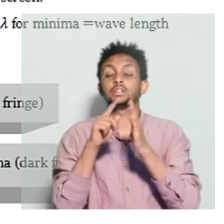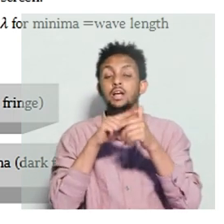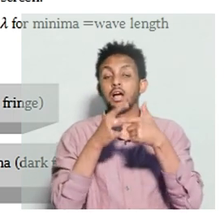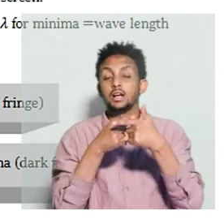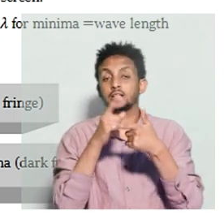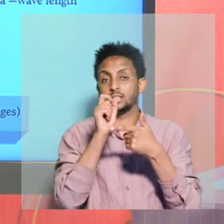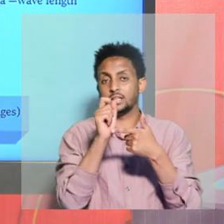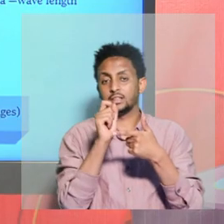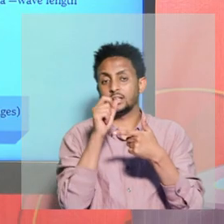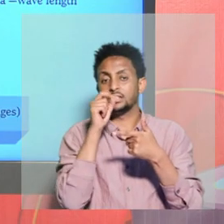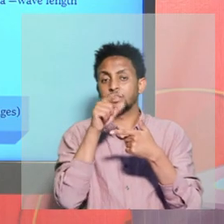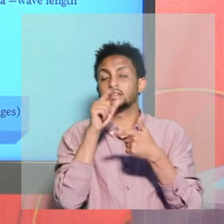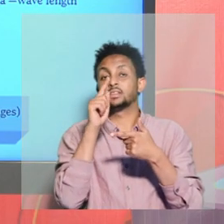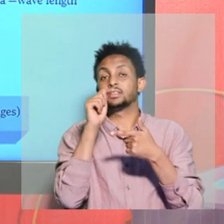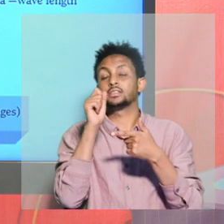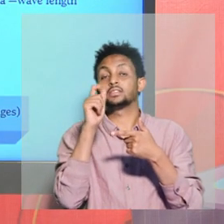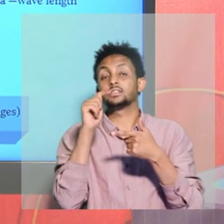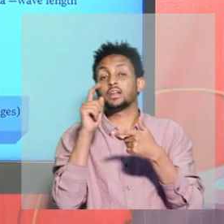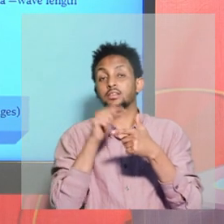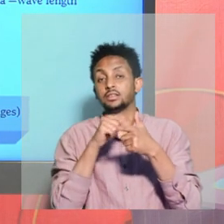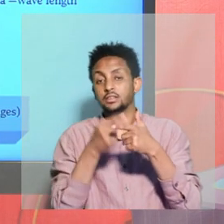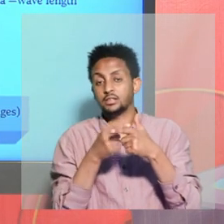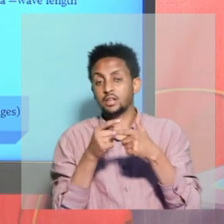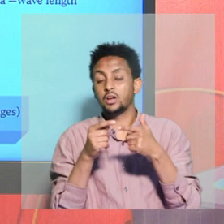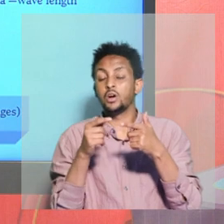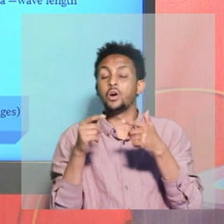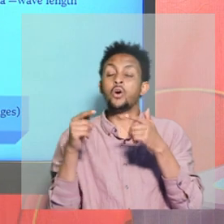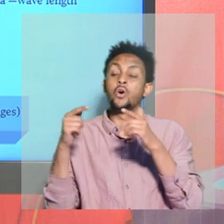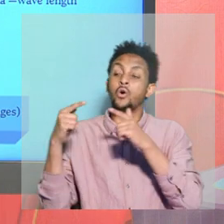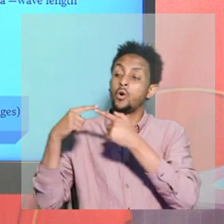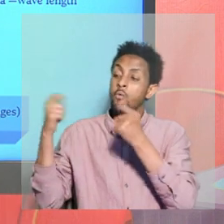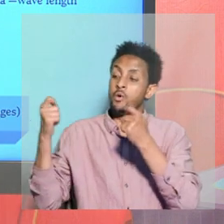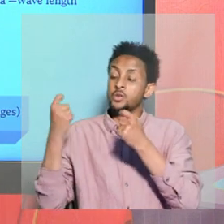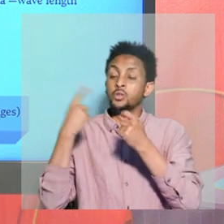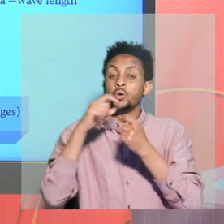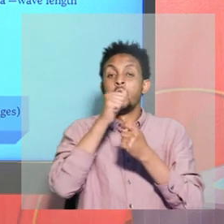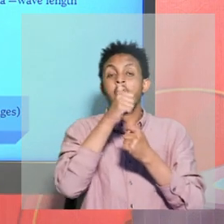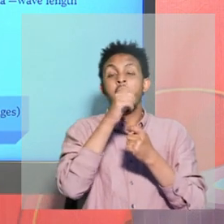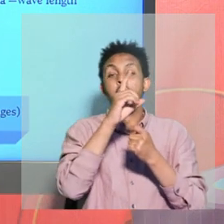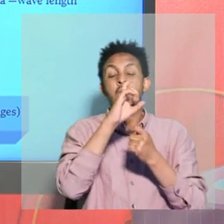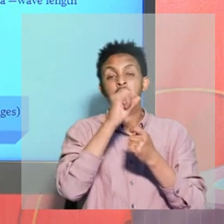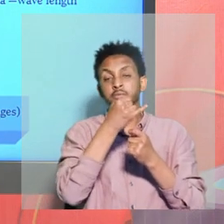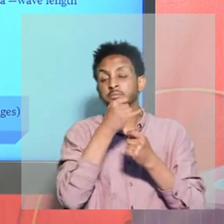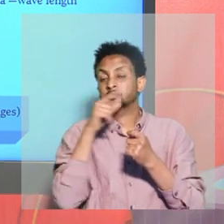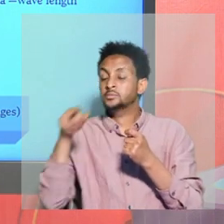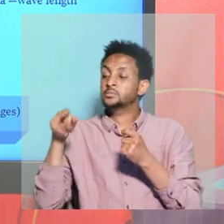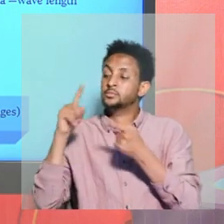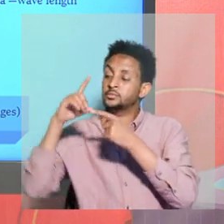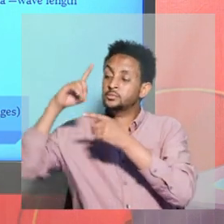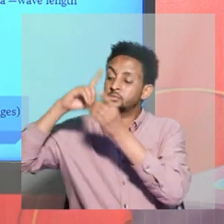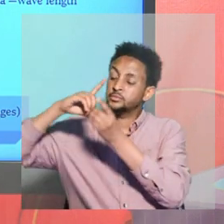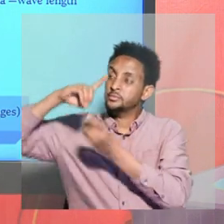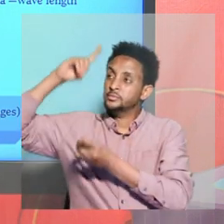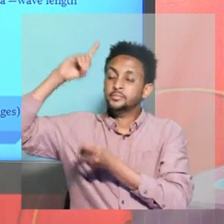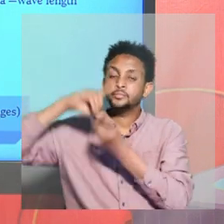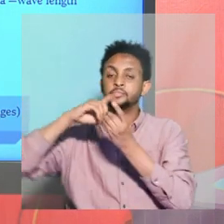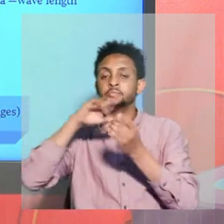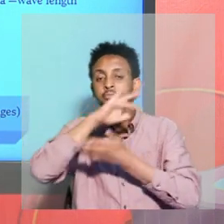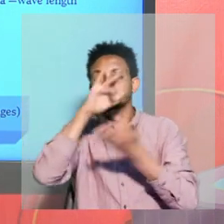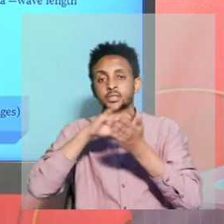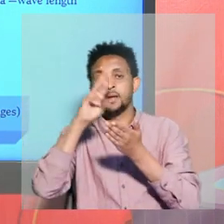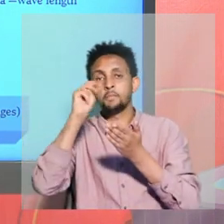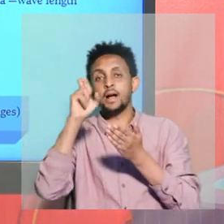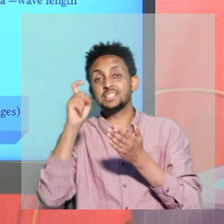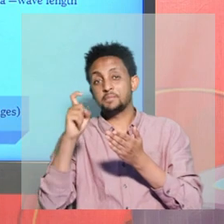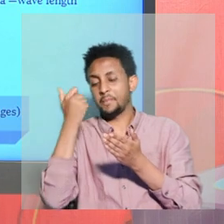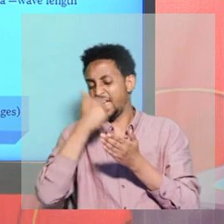theta so that tan theta is opposite over adjacent. The opposite one is the distance between the central